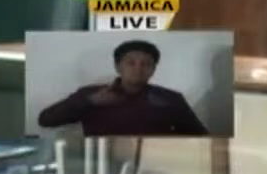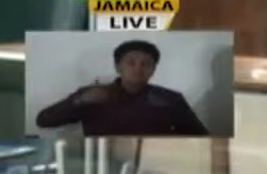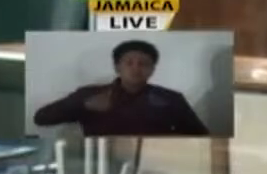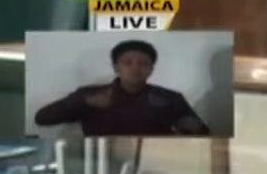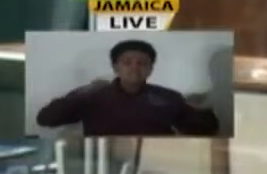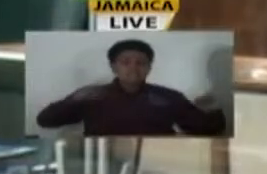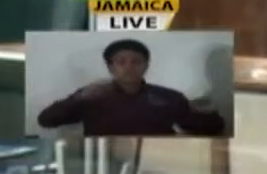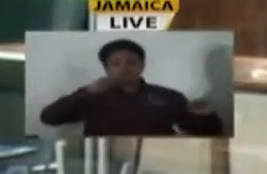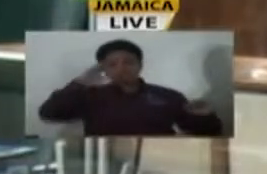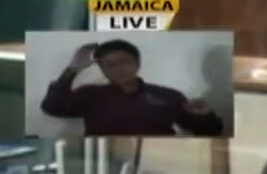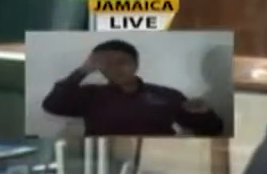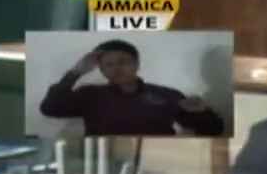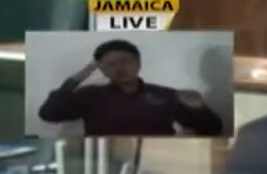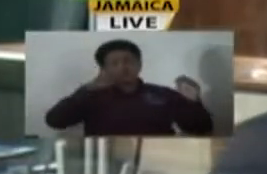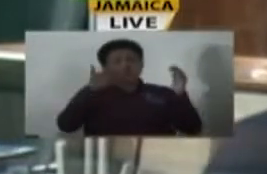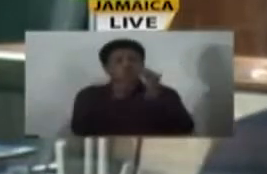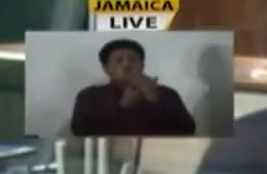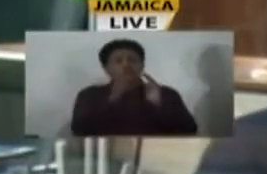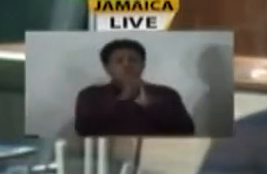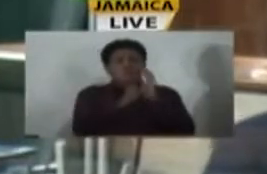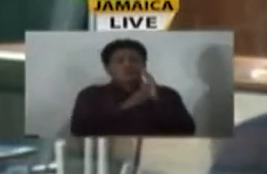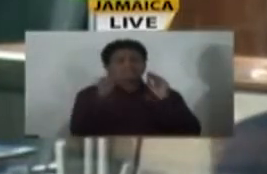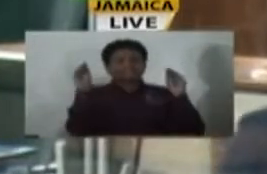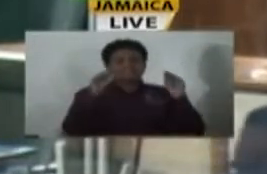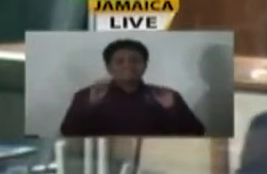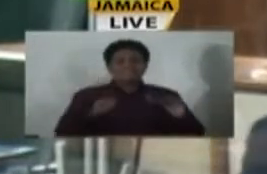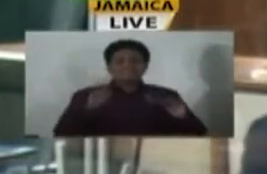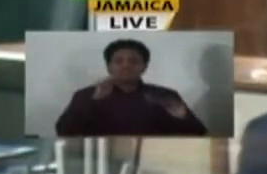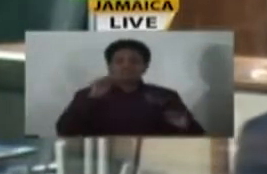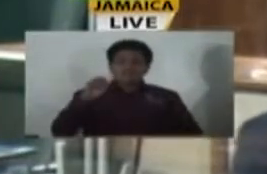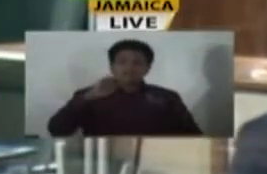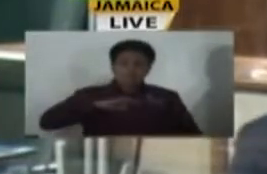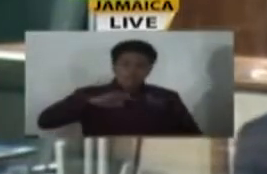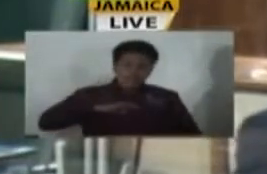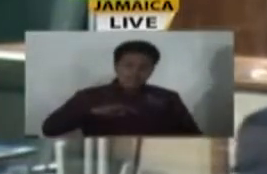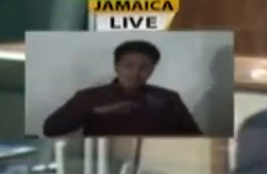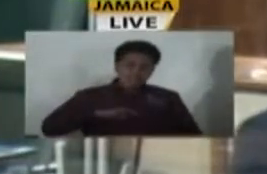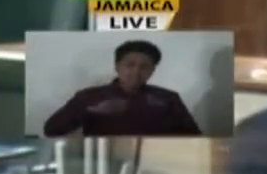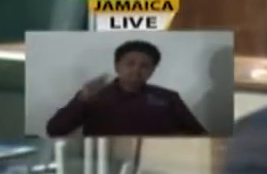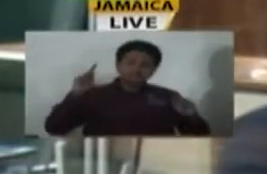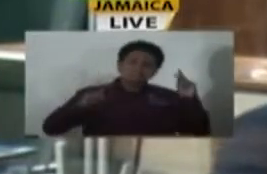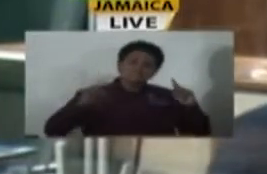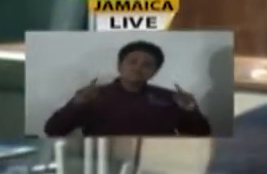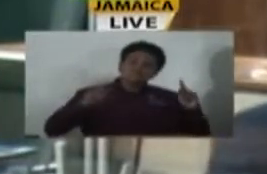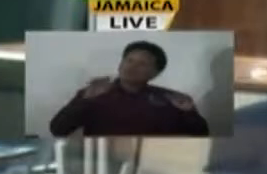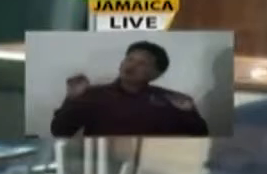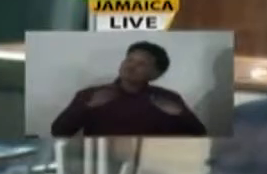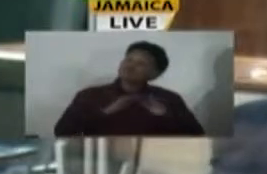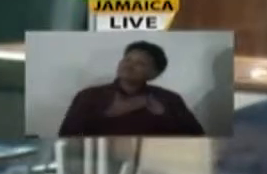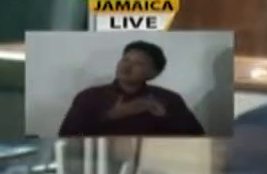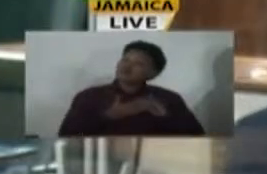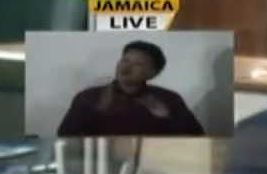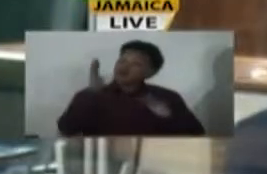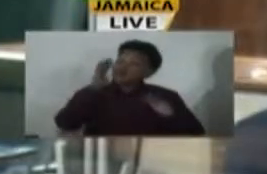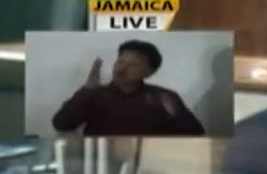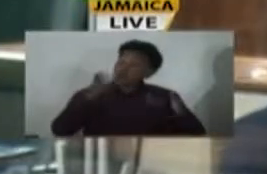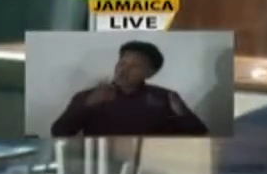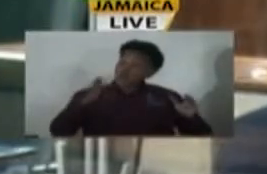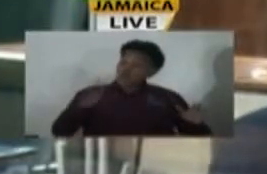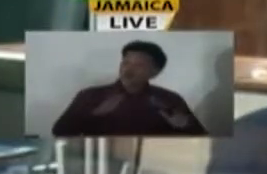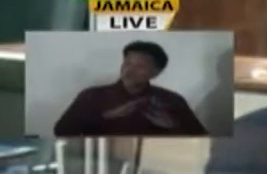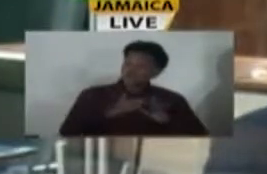can pursue good policy that benefits the people, that will allow Jamaica